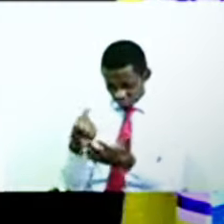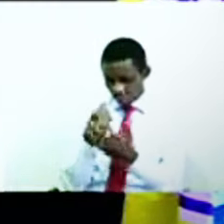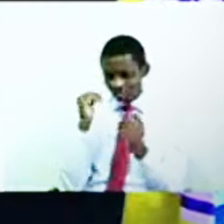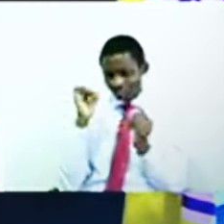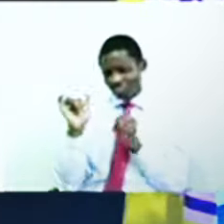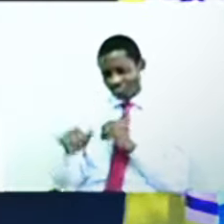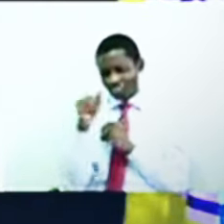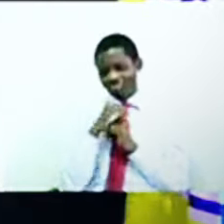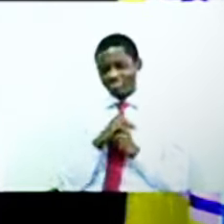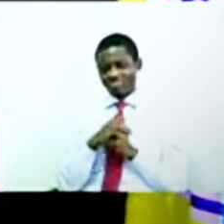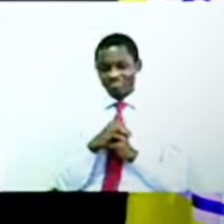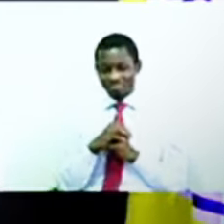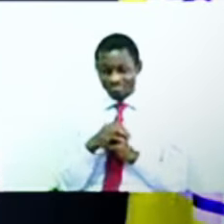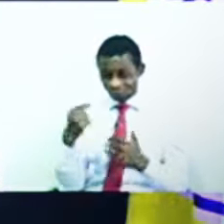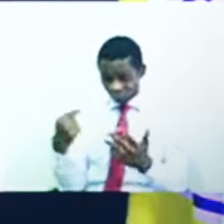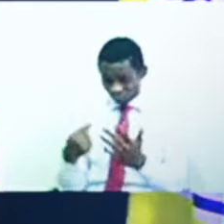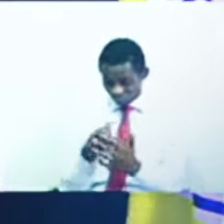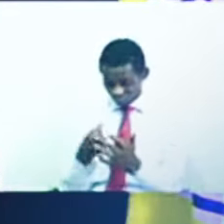The gospel.